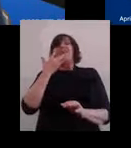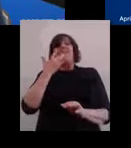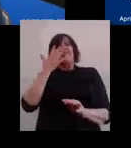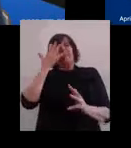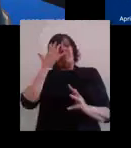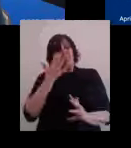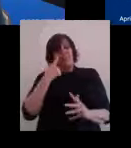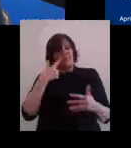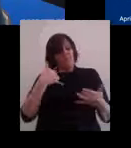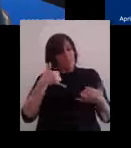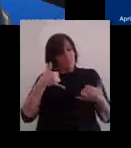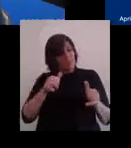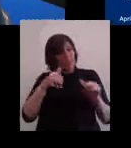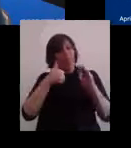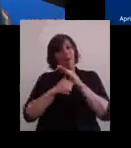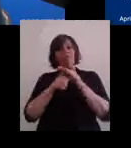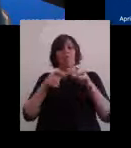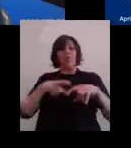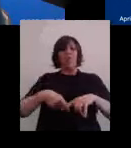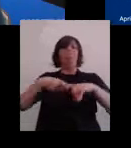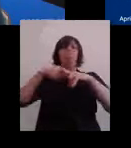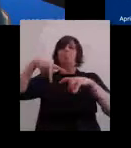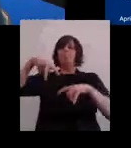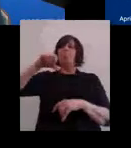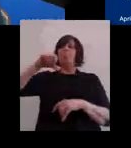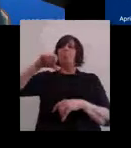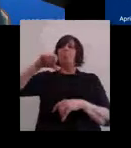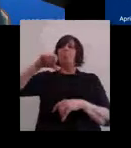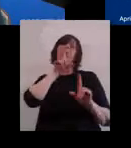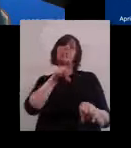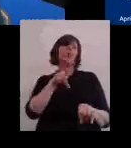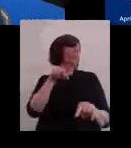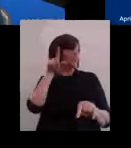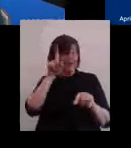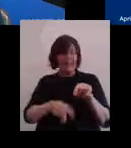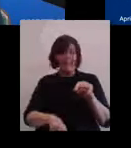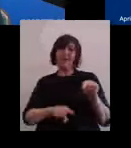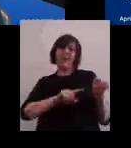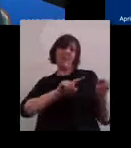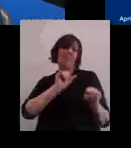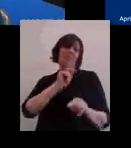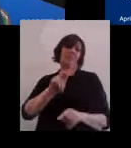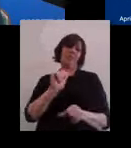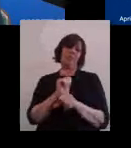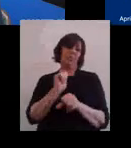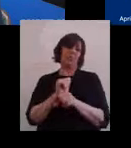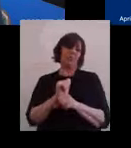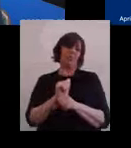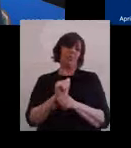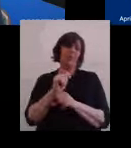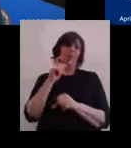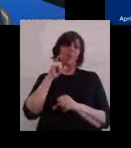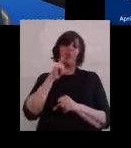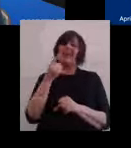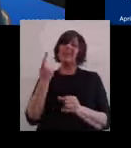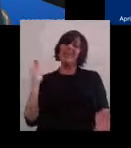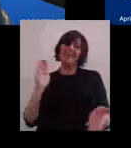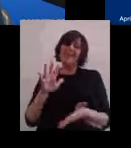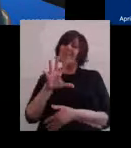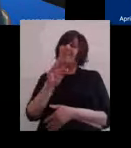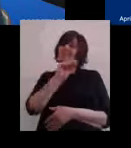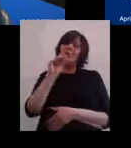May 15th, and as a result, local governments were forced to cut our staff by 15%, or 50%, excuse me, 50% on